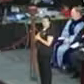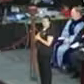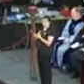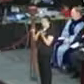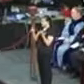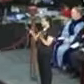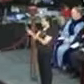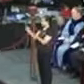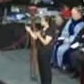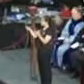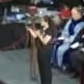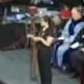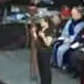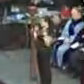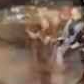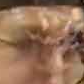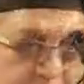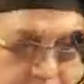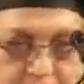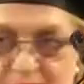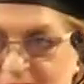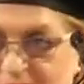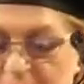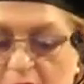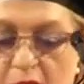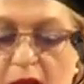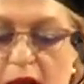Graduates, you may be seated.